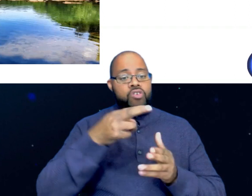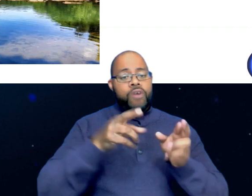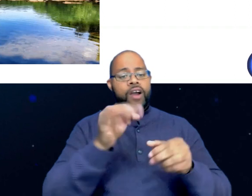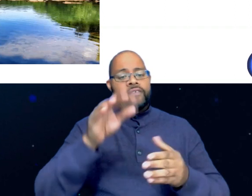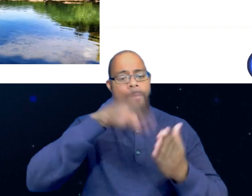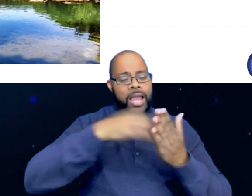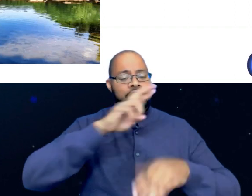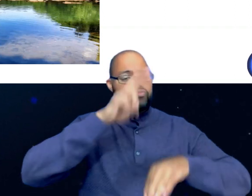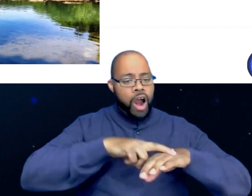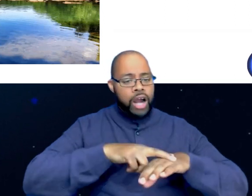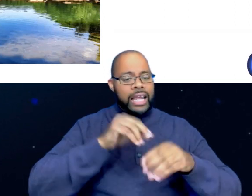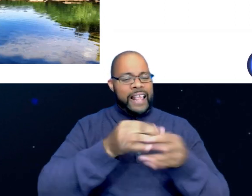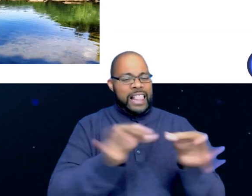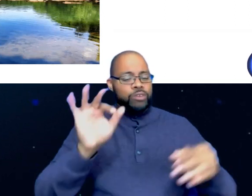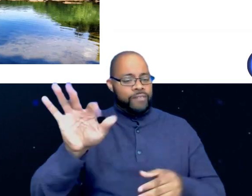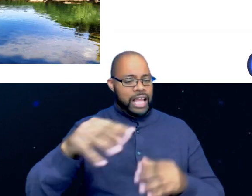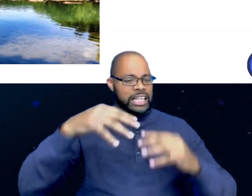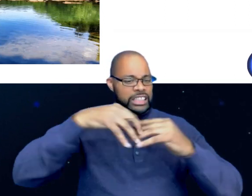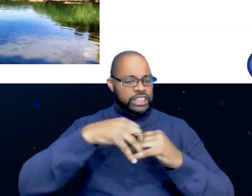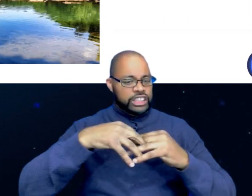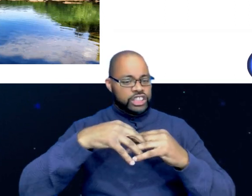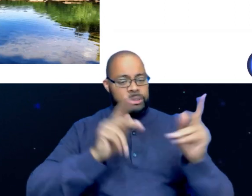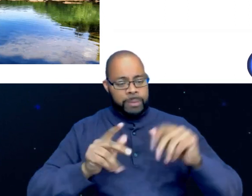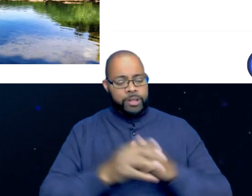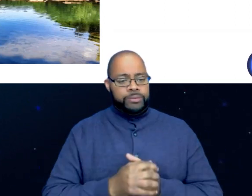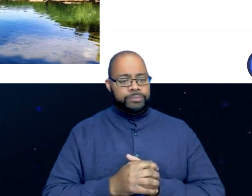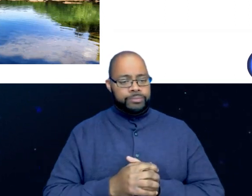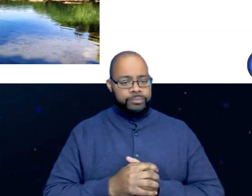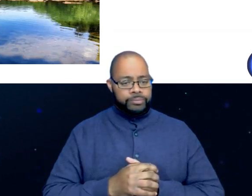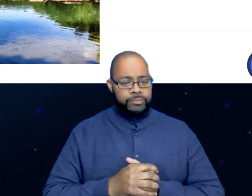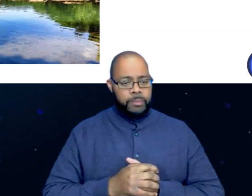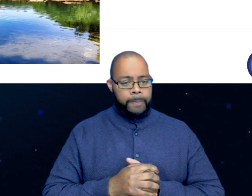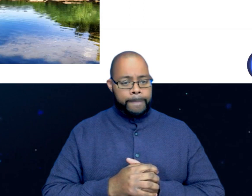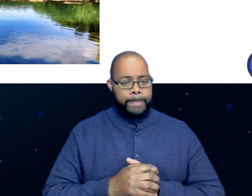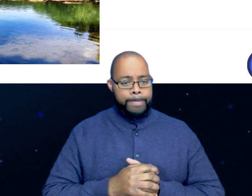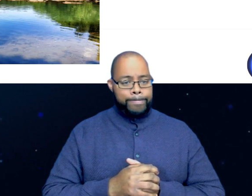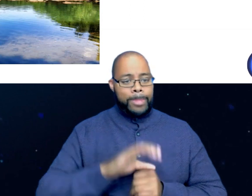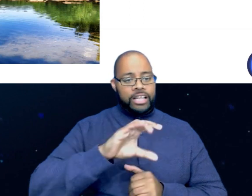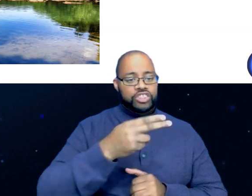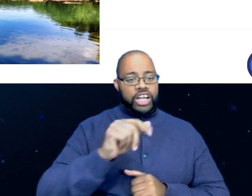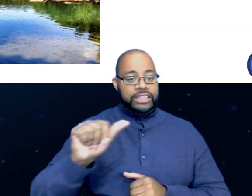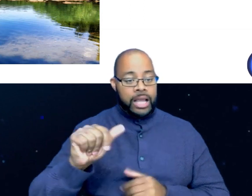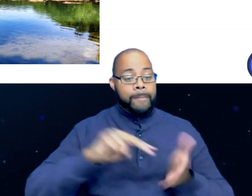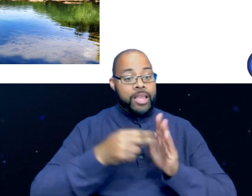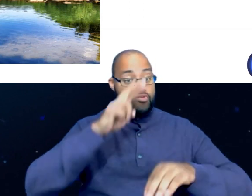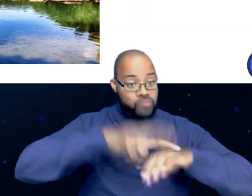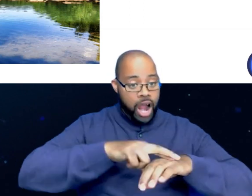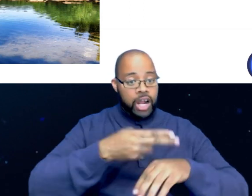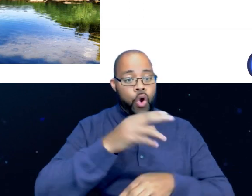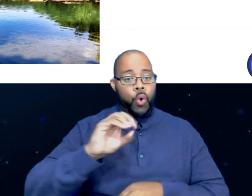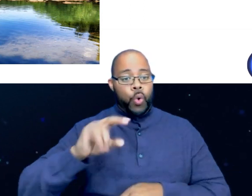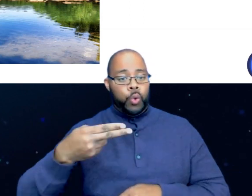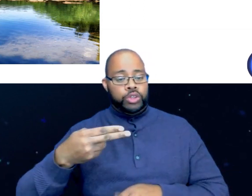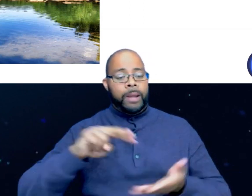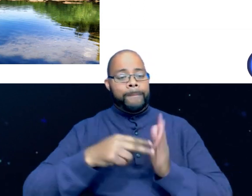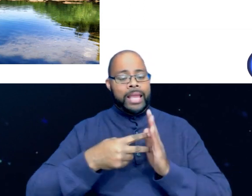of Painted Rock in the language of the indigenous Muscogee or Creek people. Chatta meaning rock and hooch